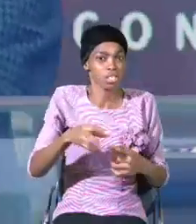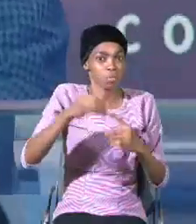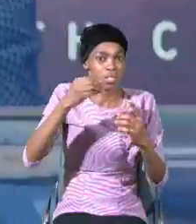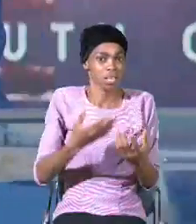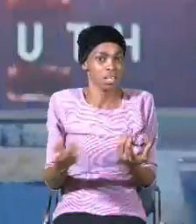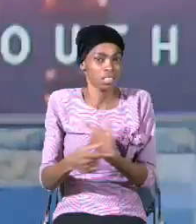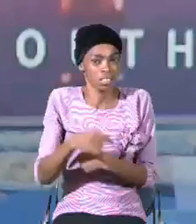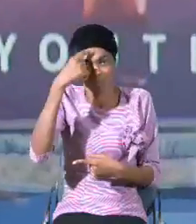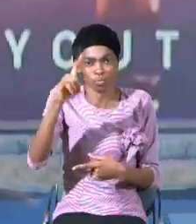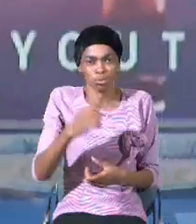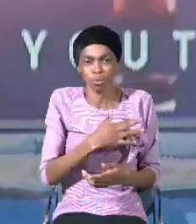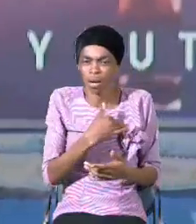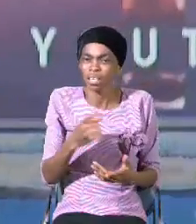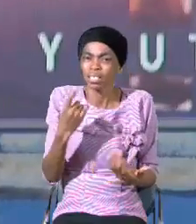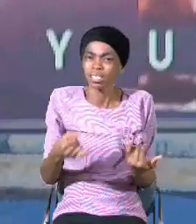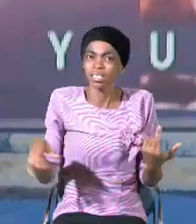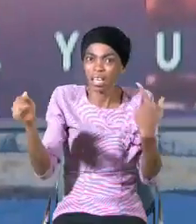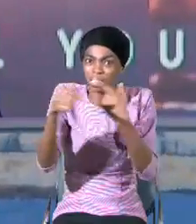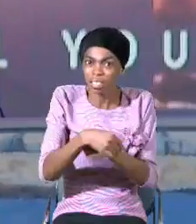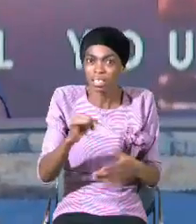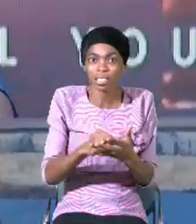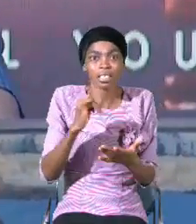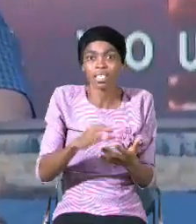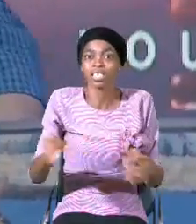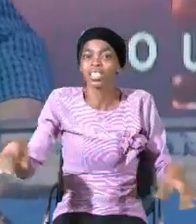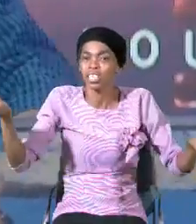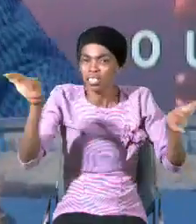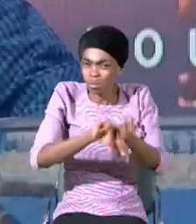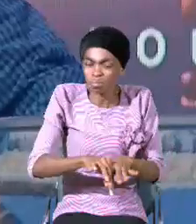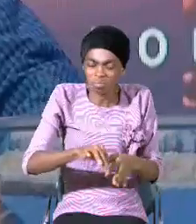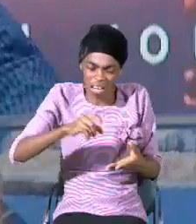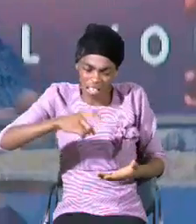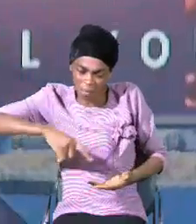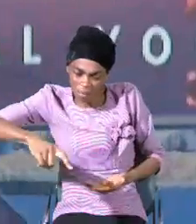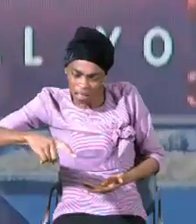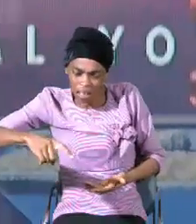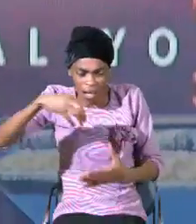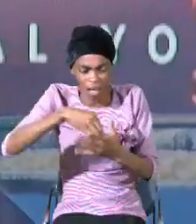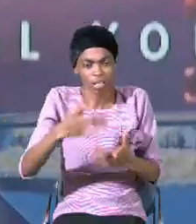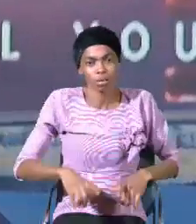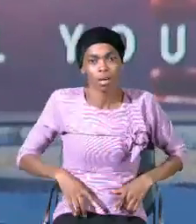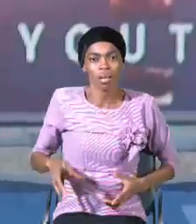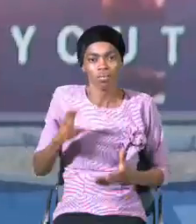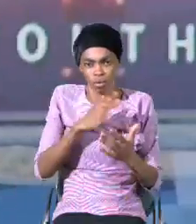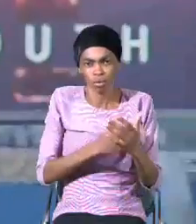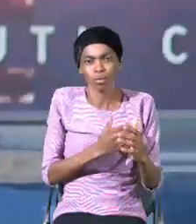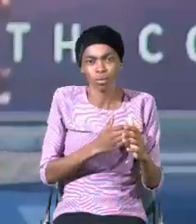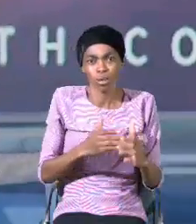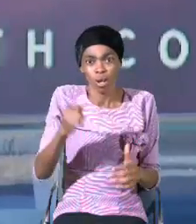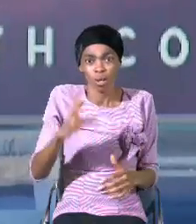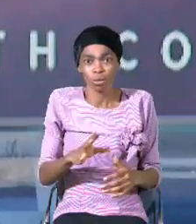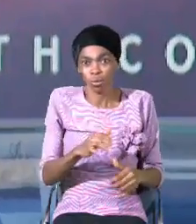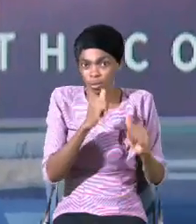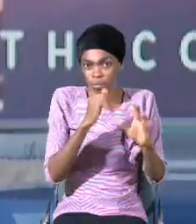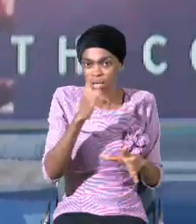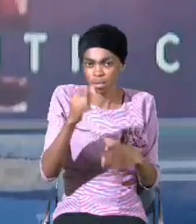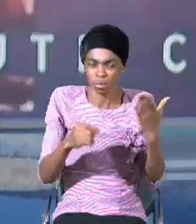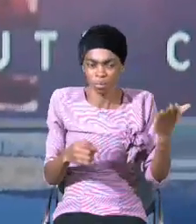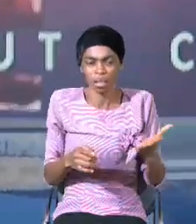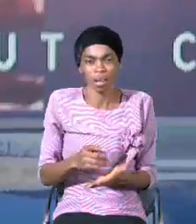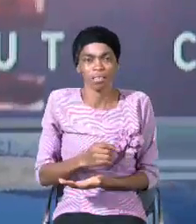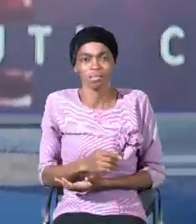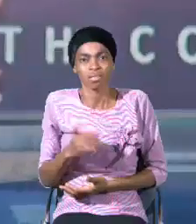a day remarkable in your life. Stand up where God bless you there. God bless you there. God bless you there. God